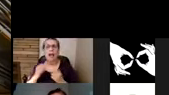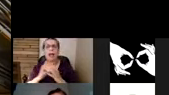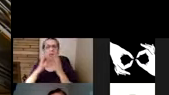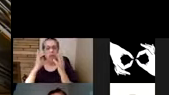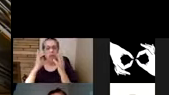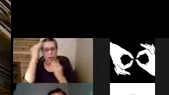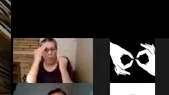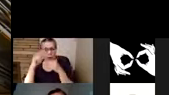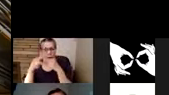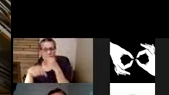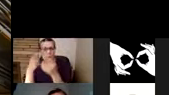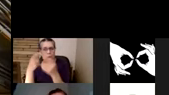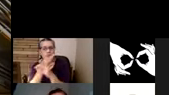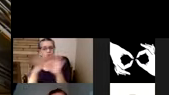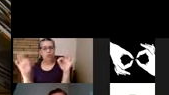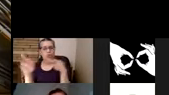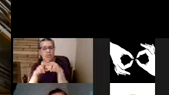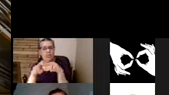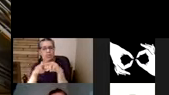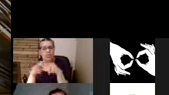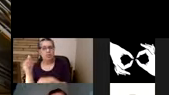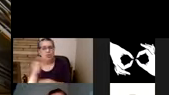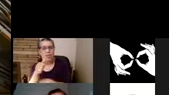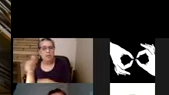that. Great.